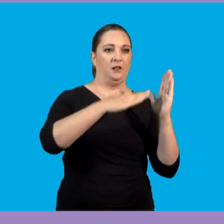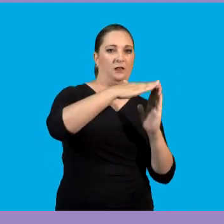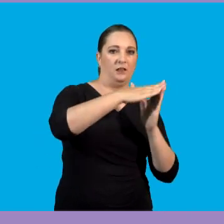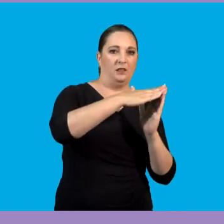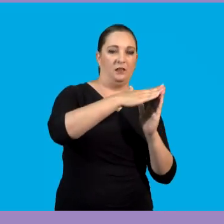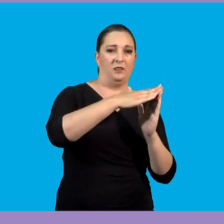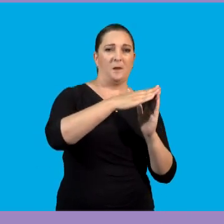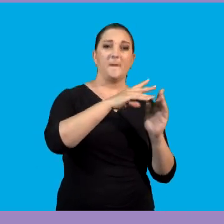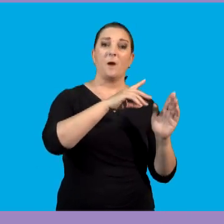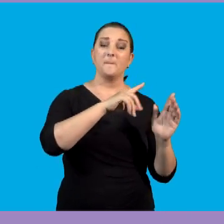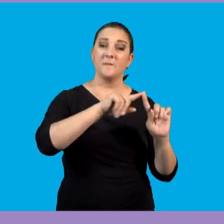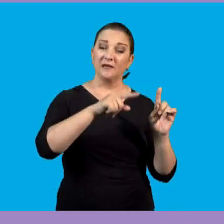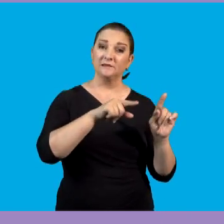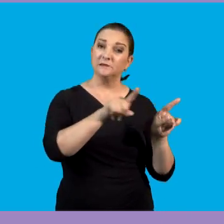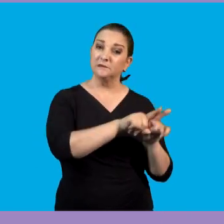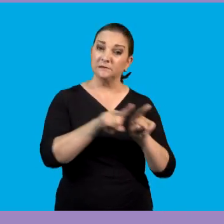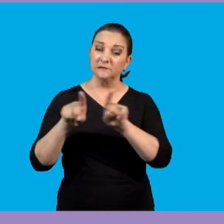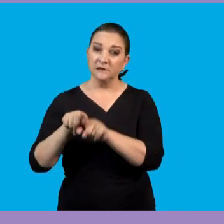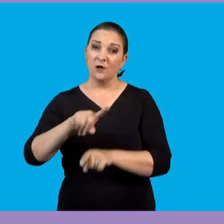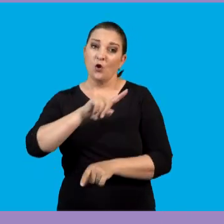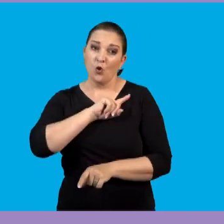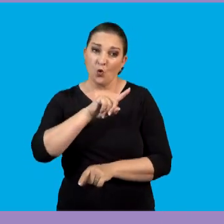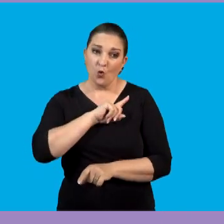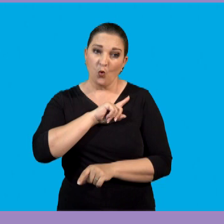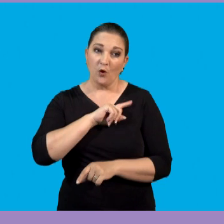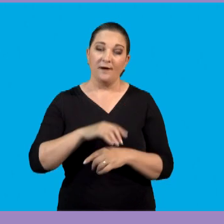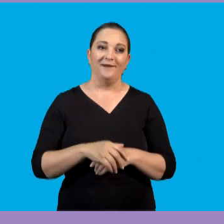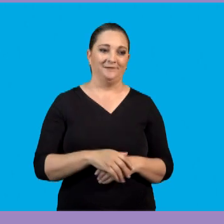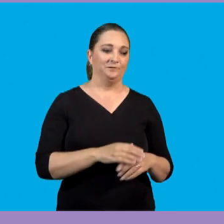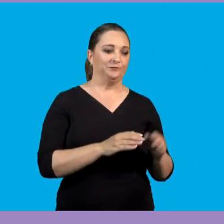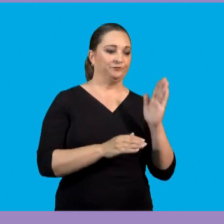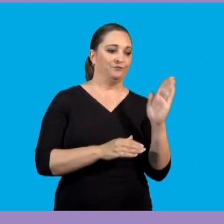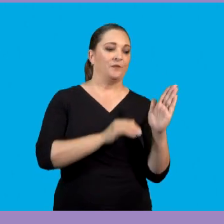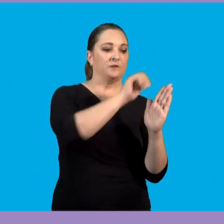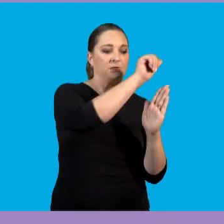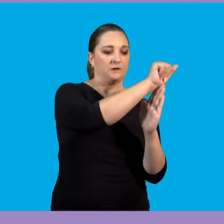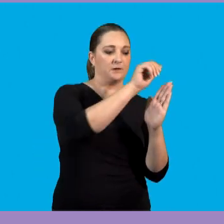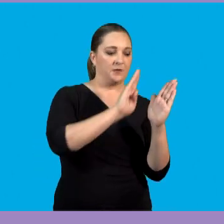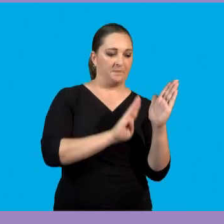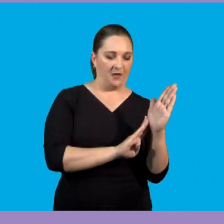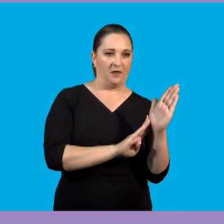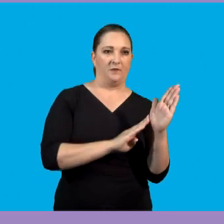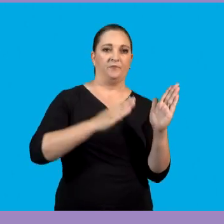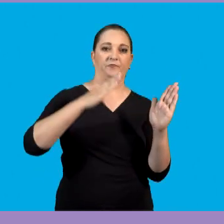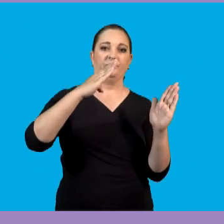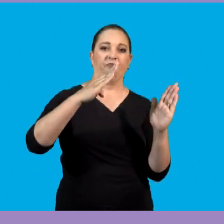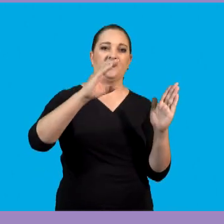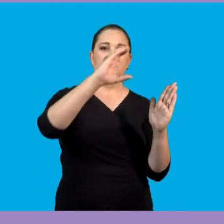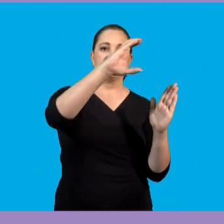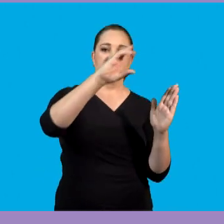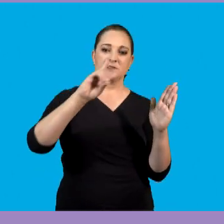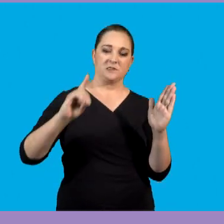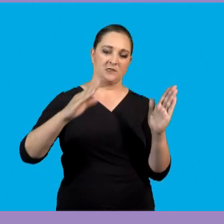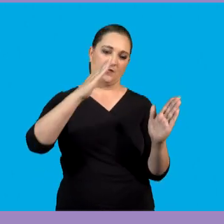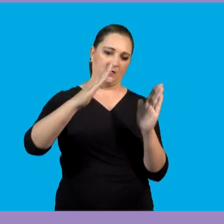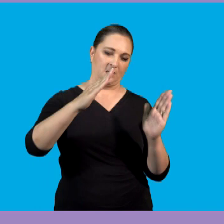And that is, they are only equal because AB is a parallel to CD. So what